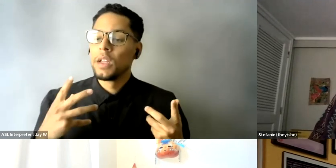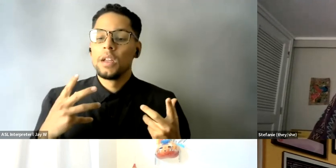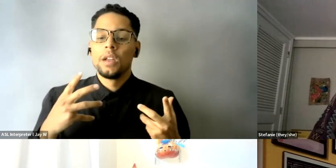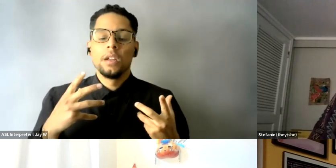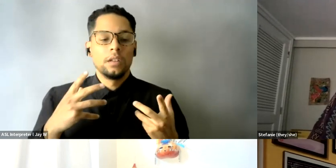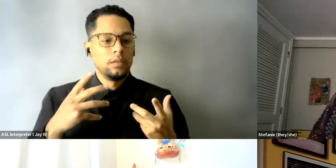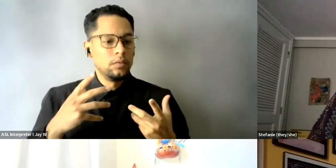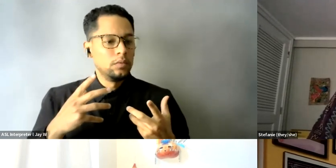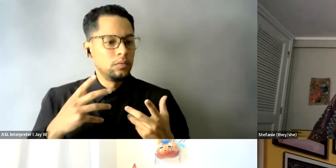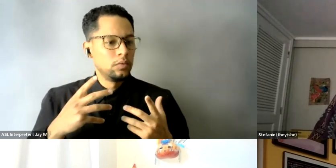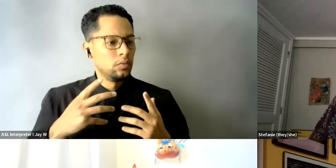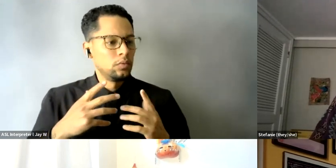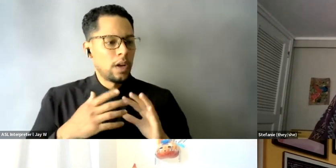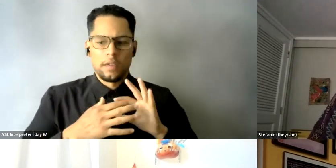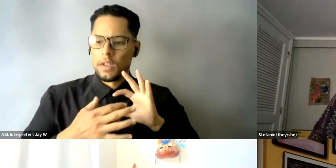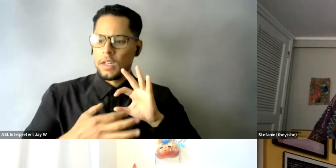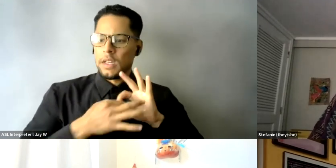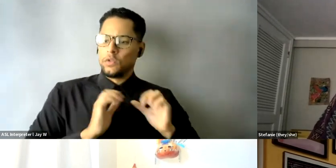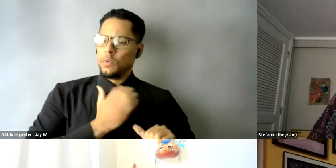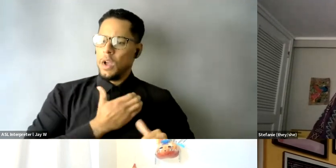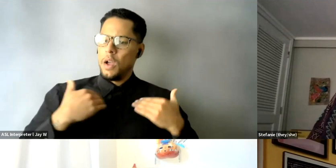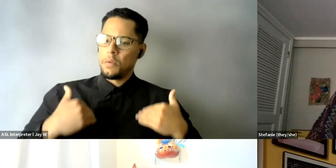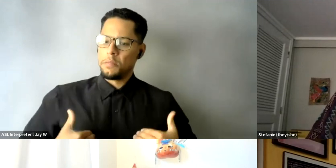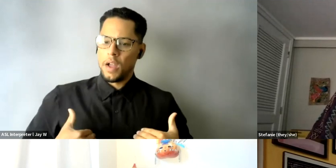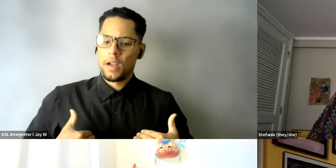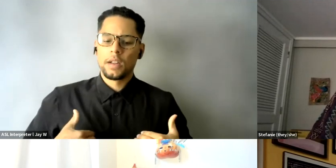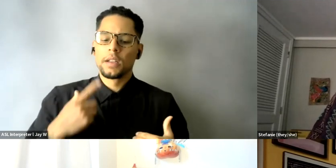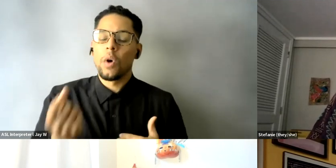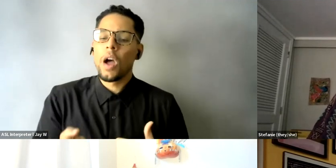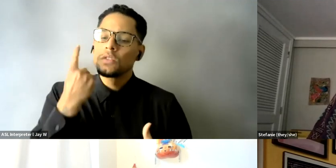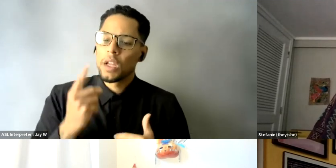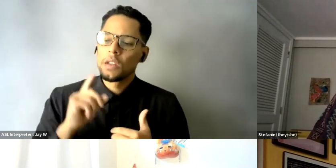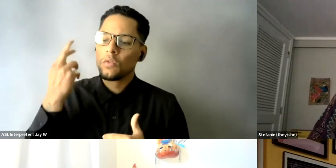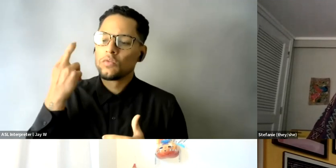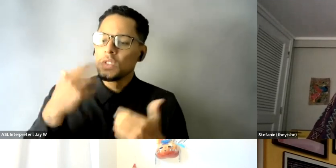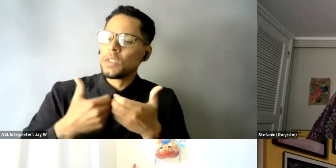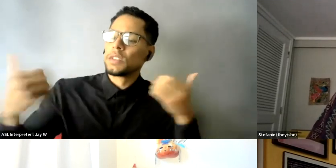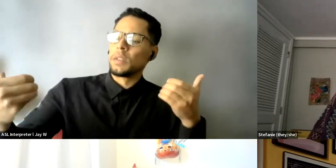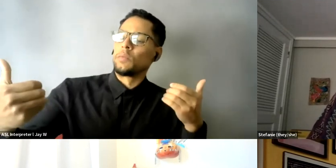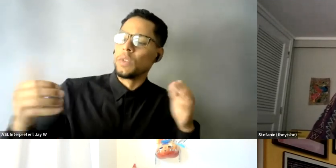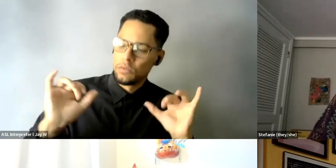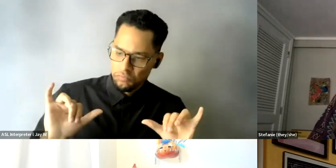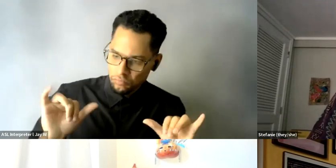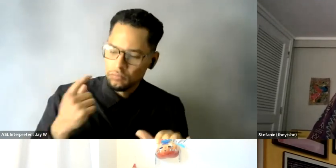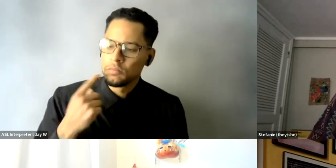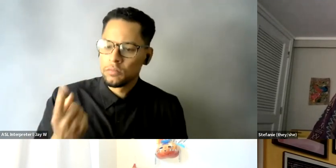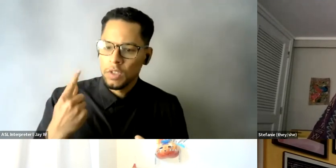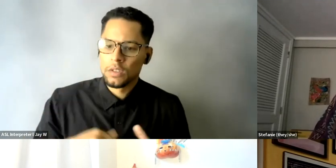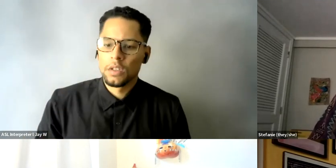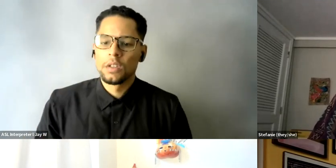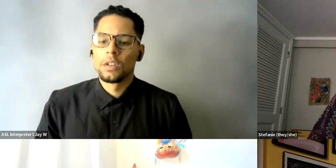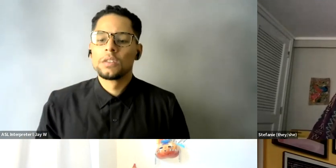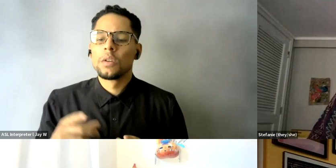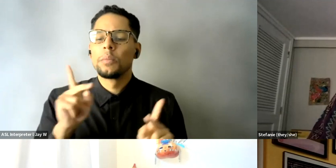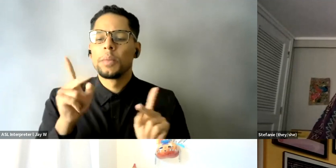exists. And I think that that kind of leads me to a place of hearing so many folks saying, well, you know, unhealed people can't do